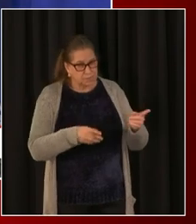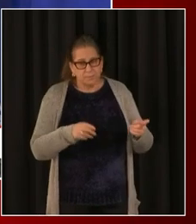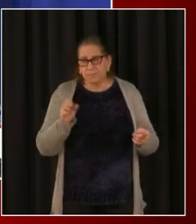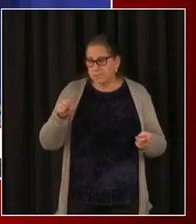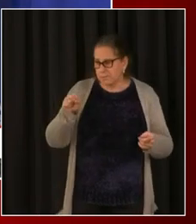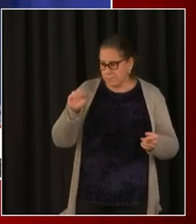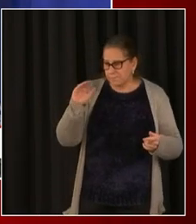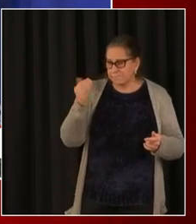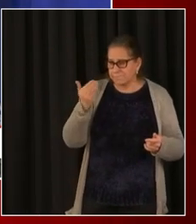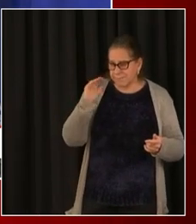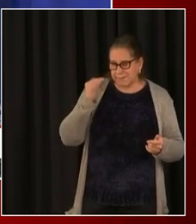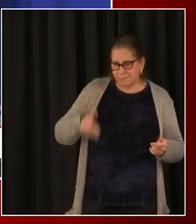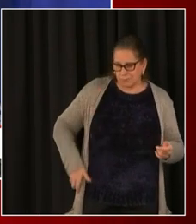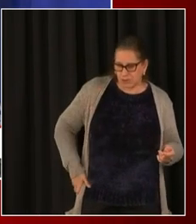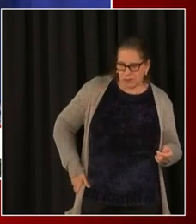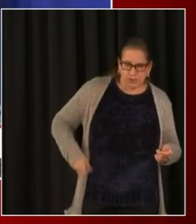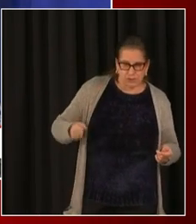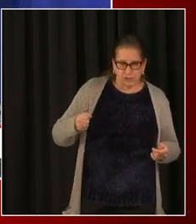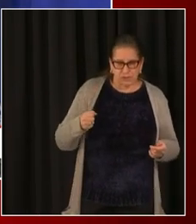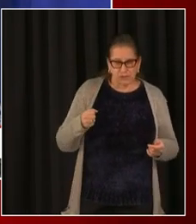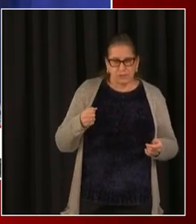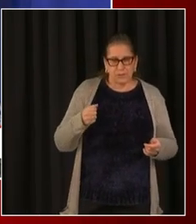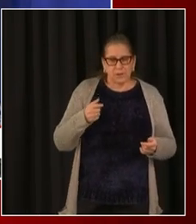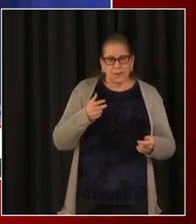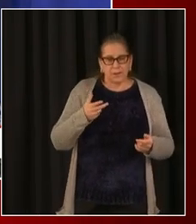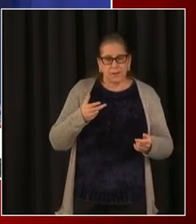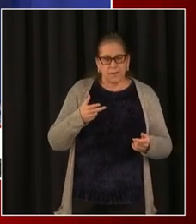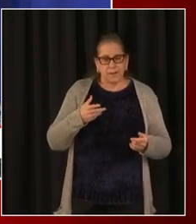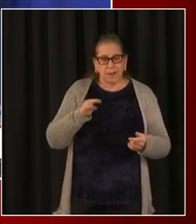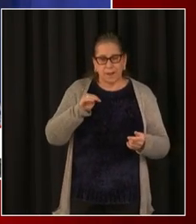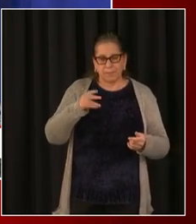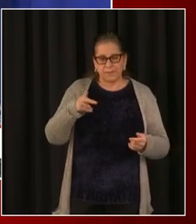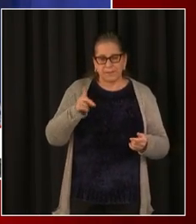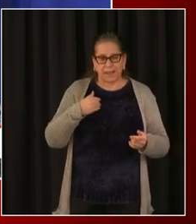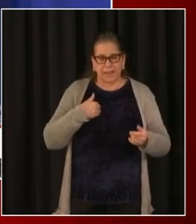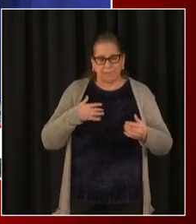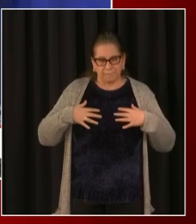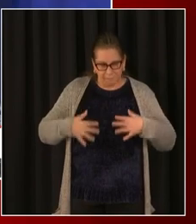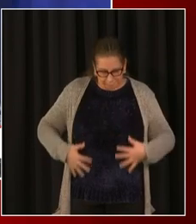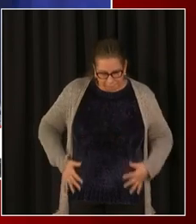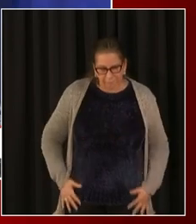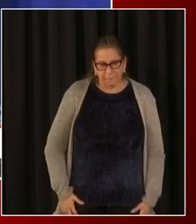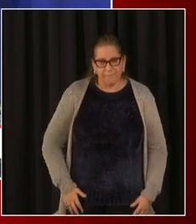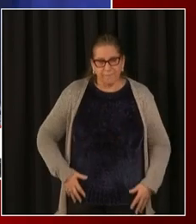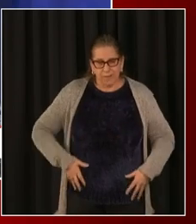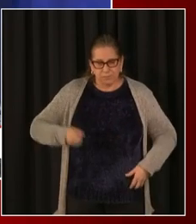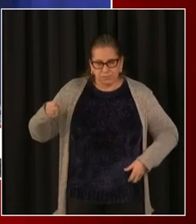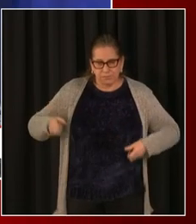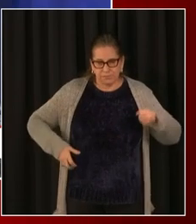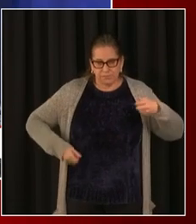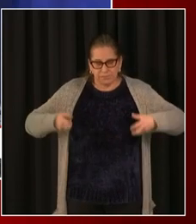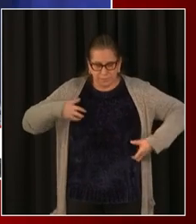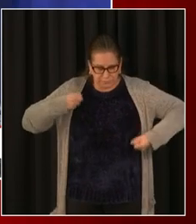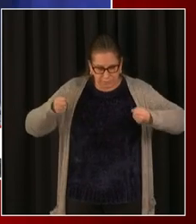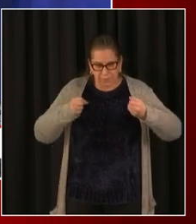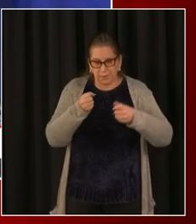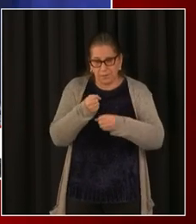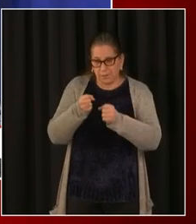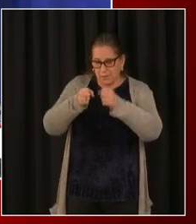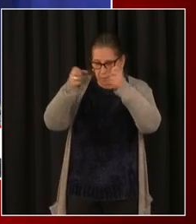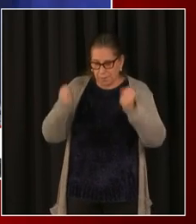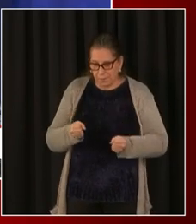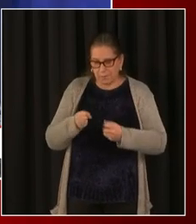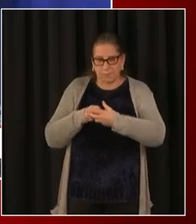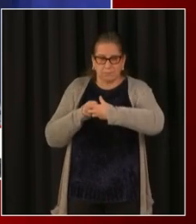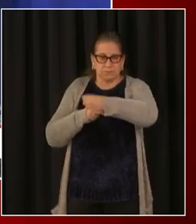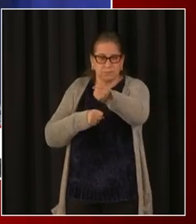there were several items of property, MPD property, district government property that was stolen from him. Thankfully,